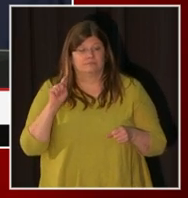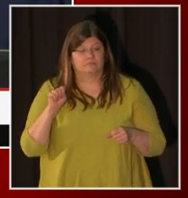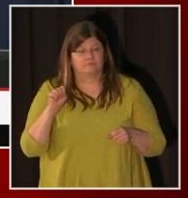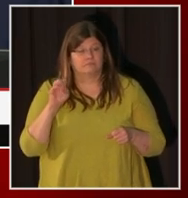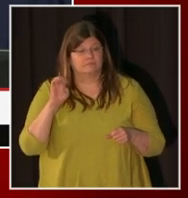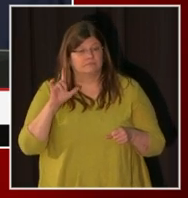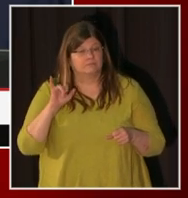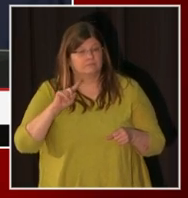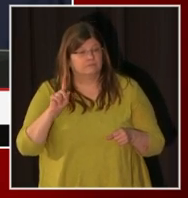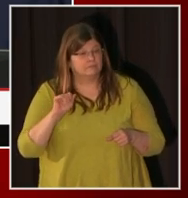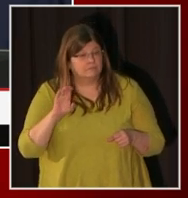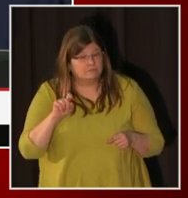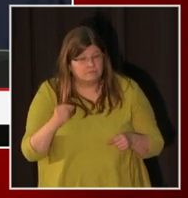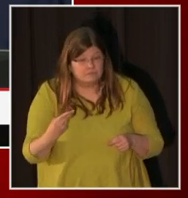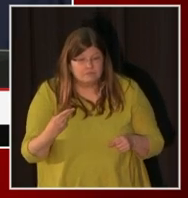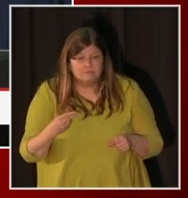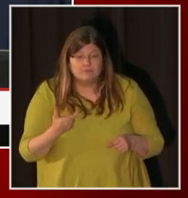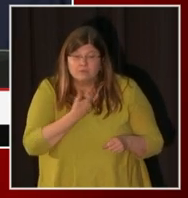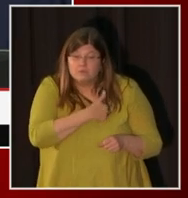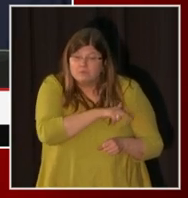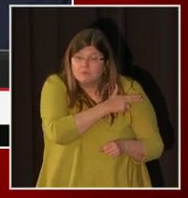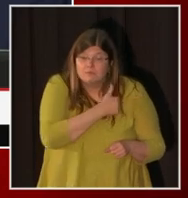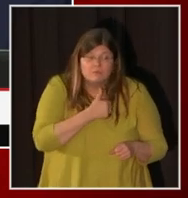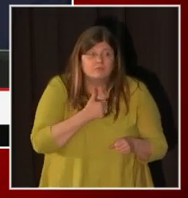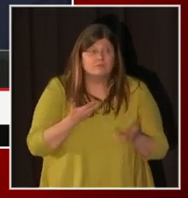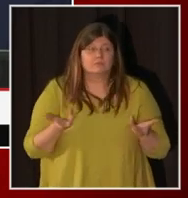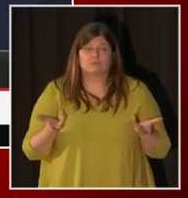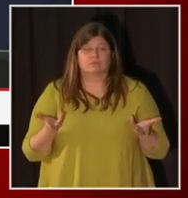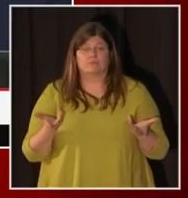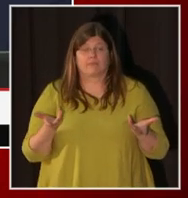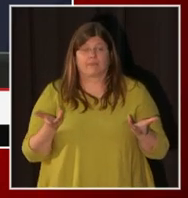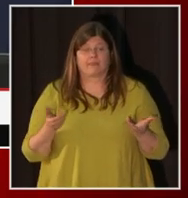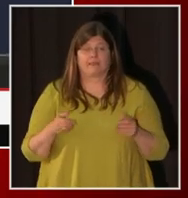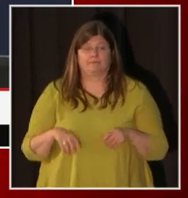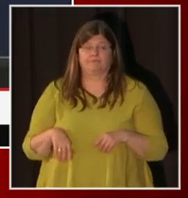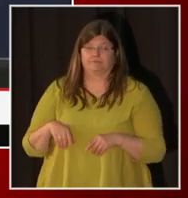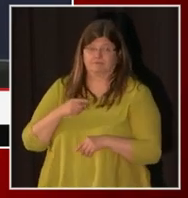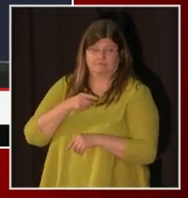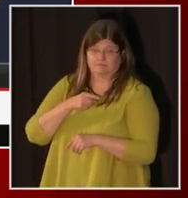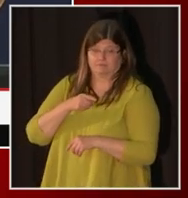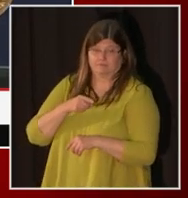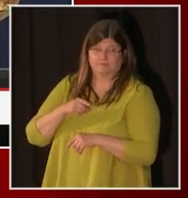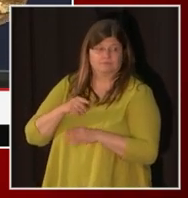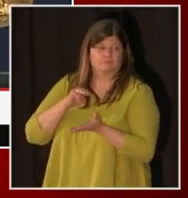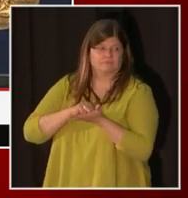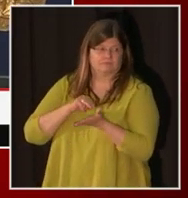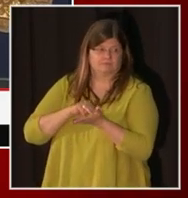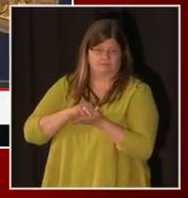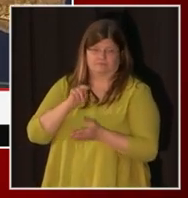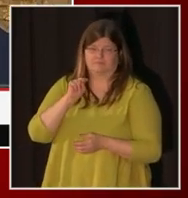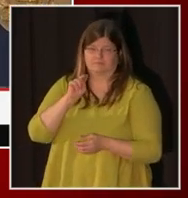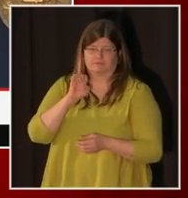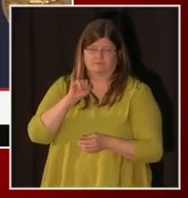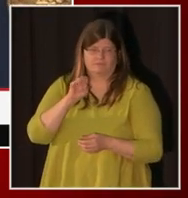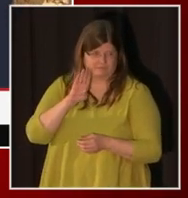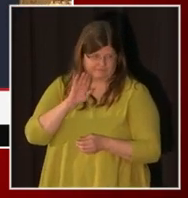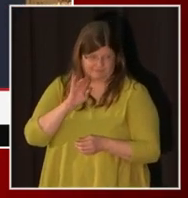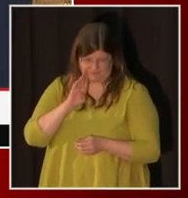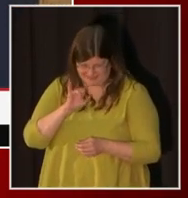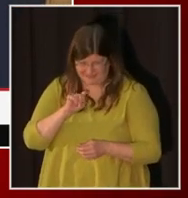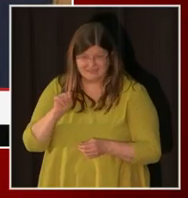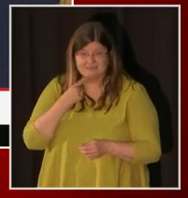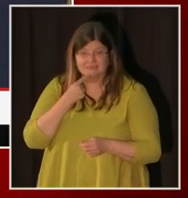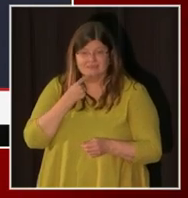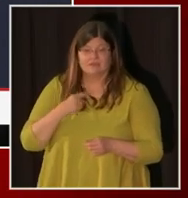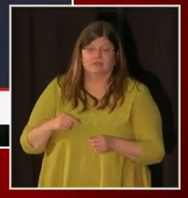me turn to Dr. Nesbitt. Sure. Thank you so much for the question. What we have been focused on with our contact tracing at this